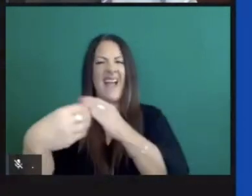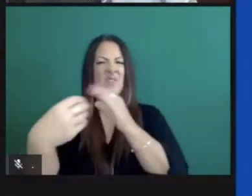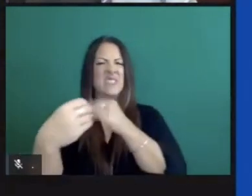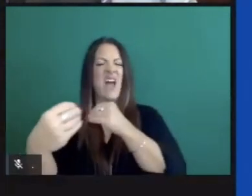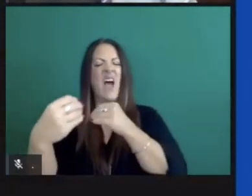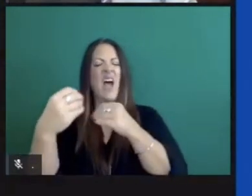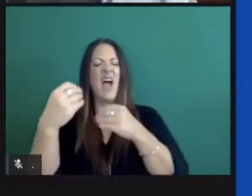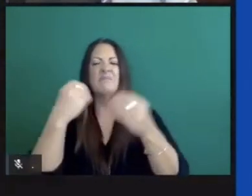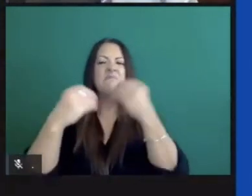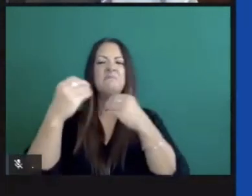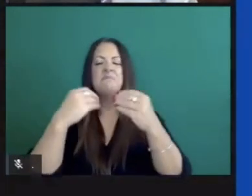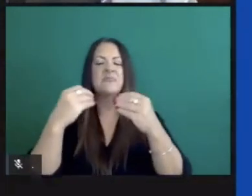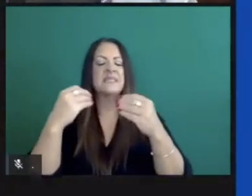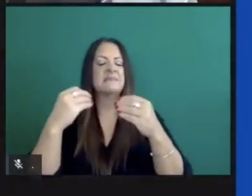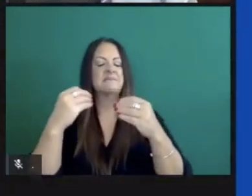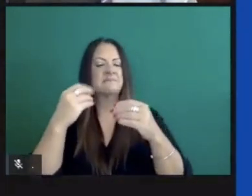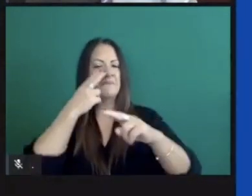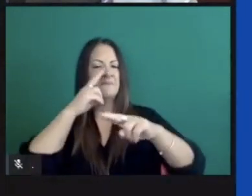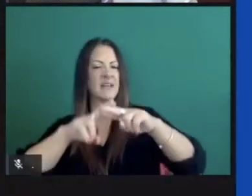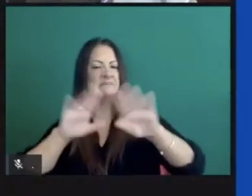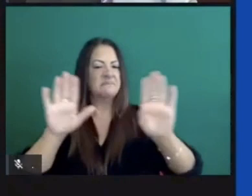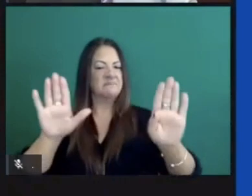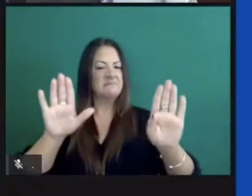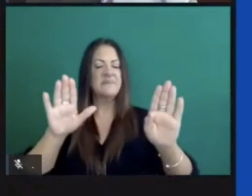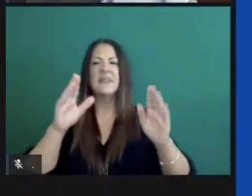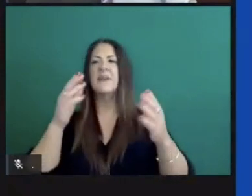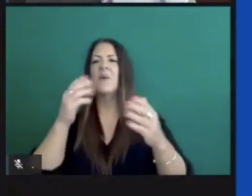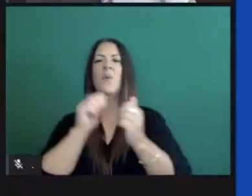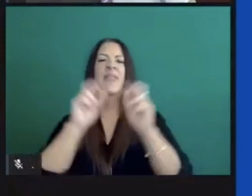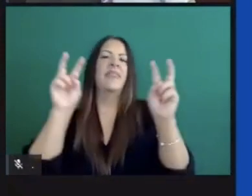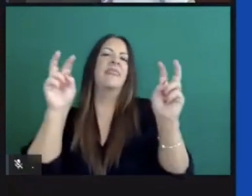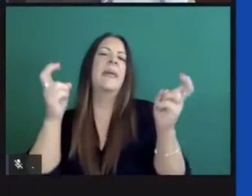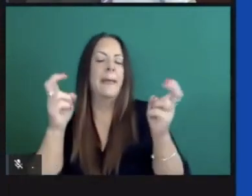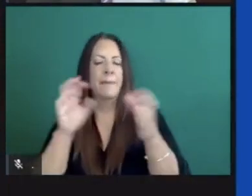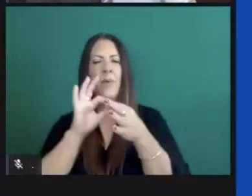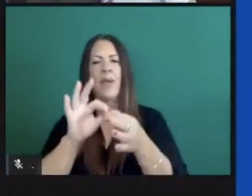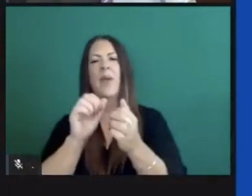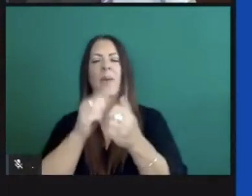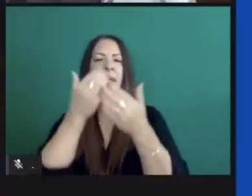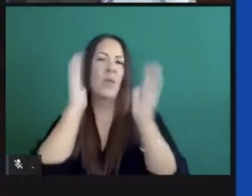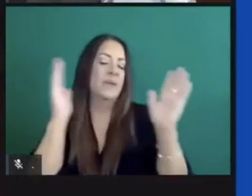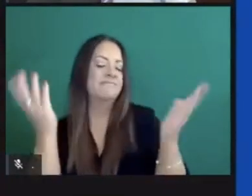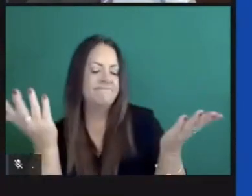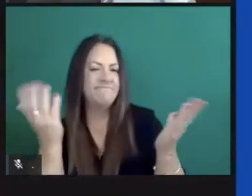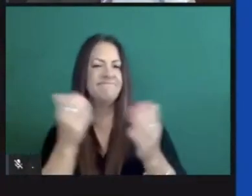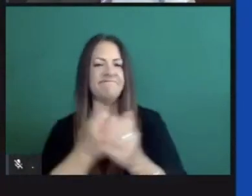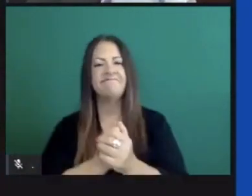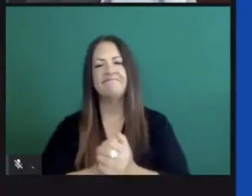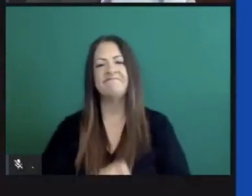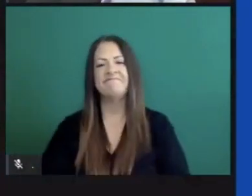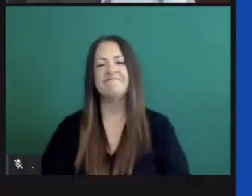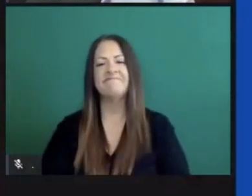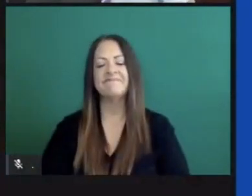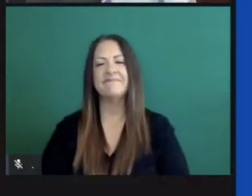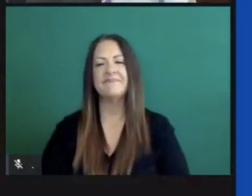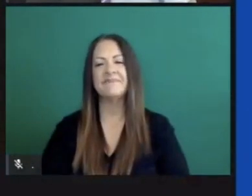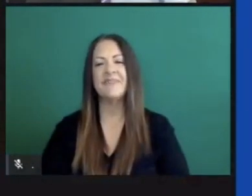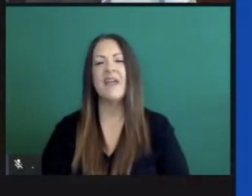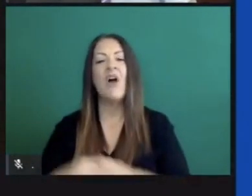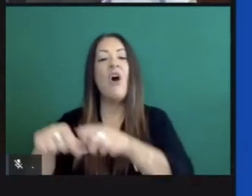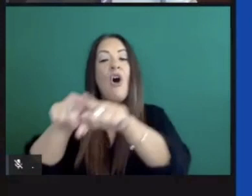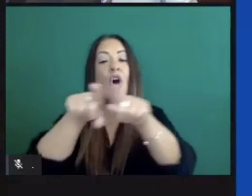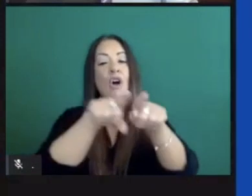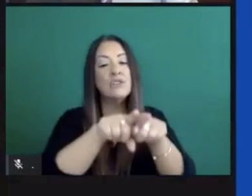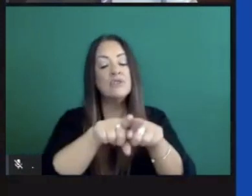gathering guidelines that I just put out and ensuring that you follow those as well. I mentioned